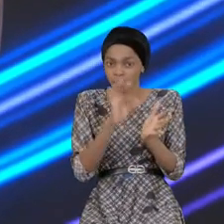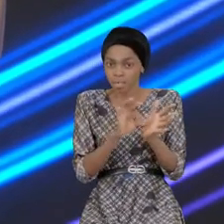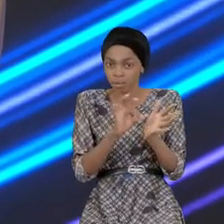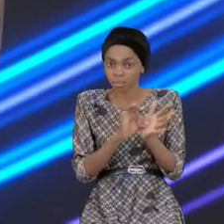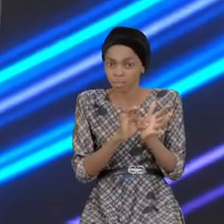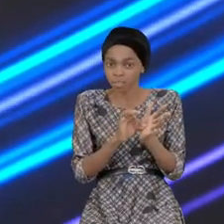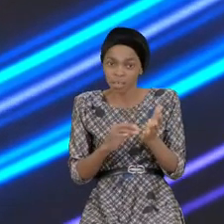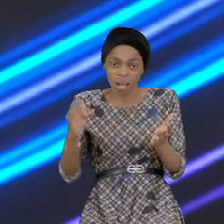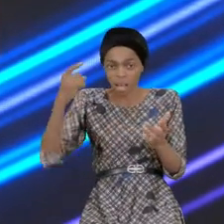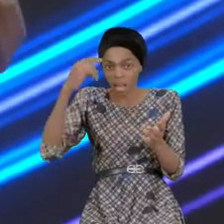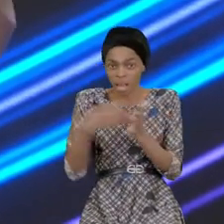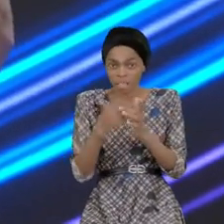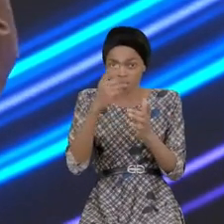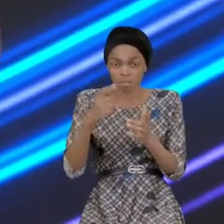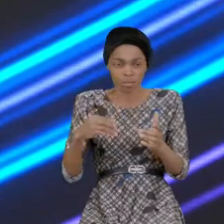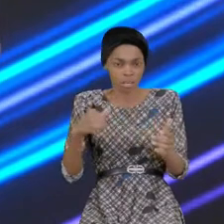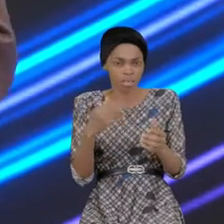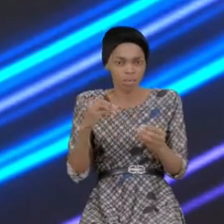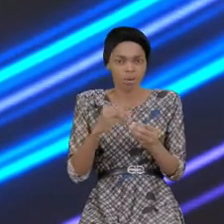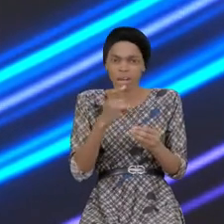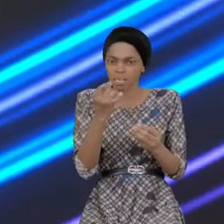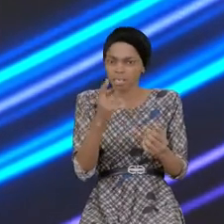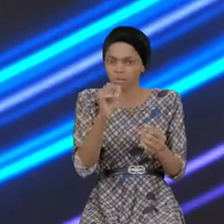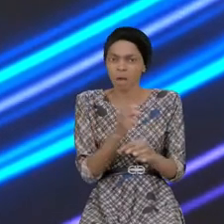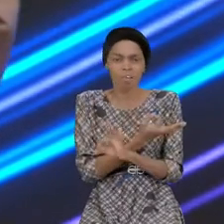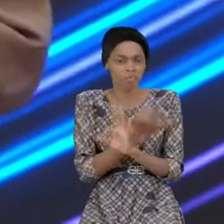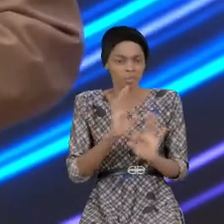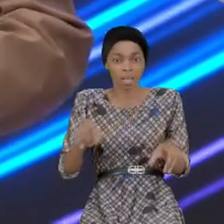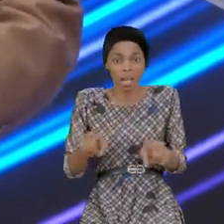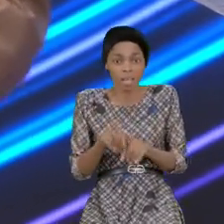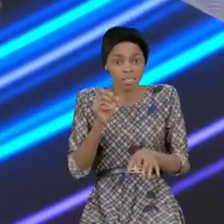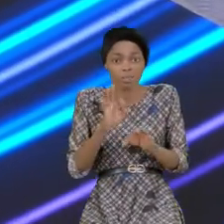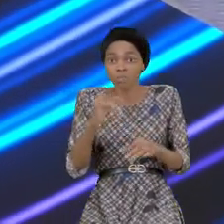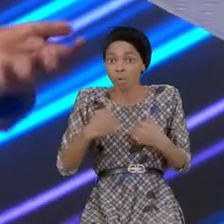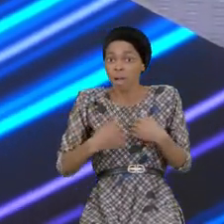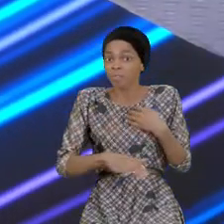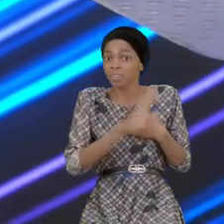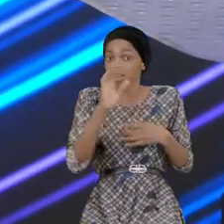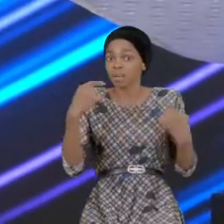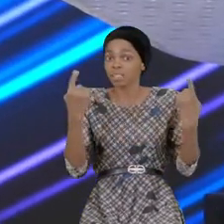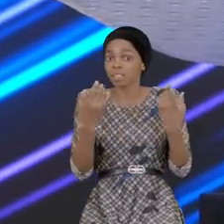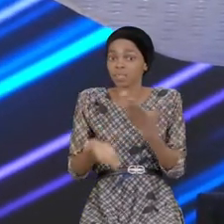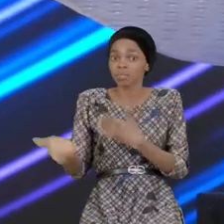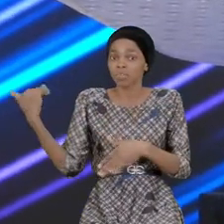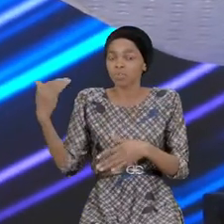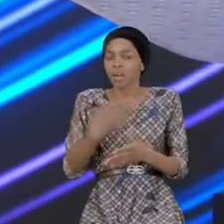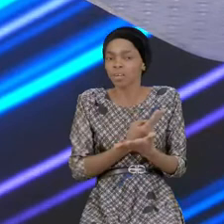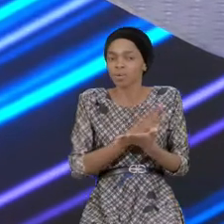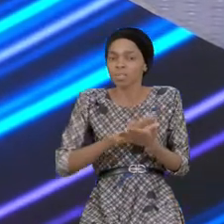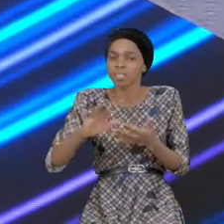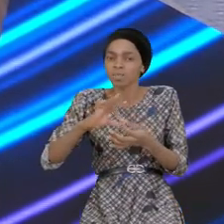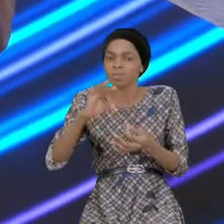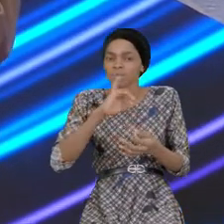anymore, and you're free as if you had never sinned in your life. And the Holy Spirit telling you that